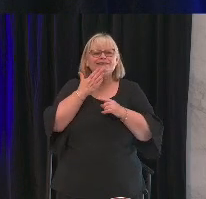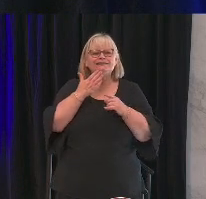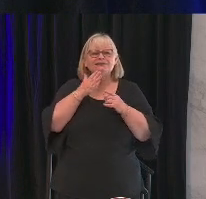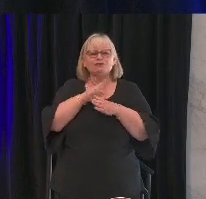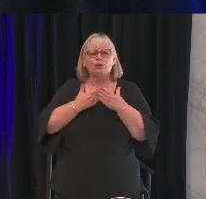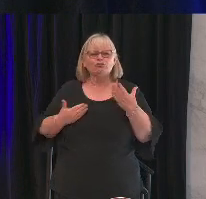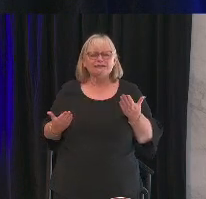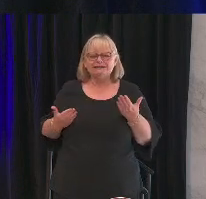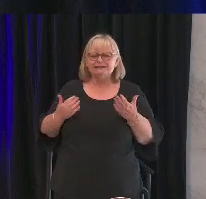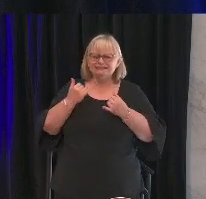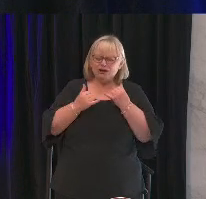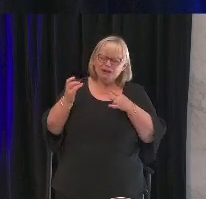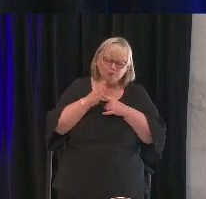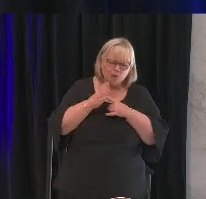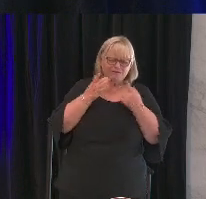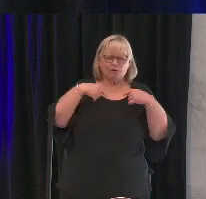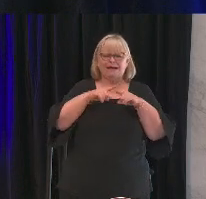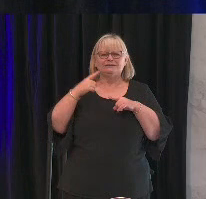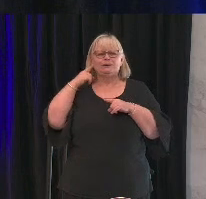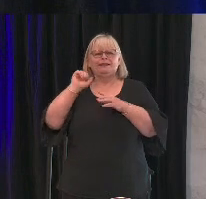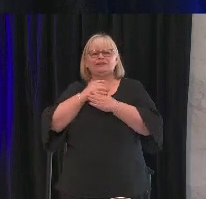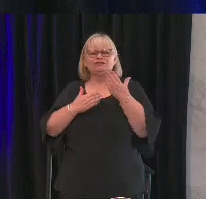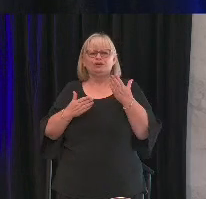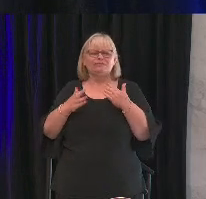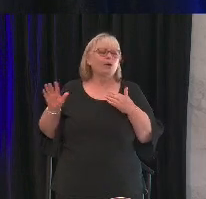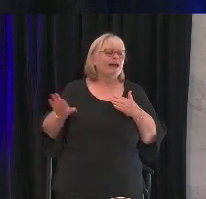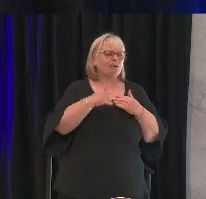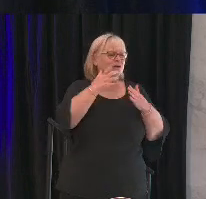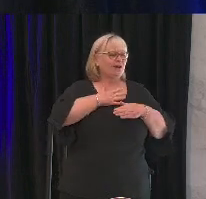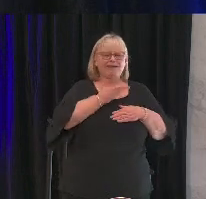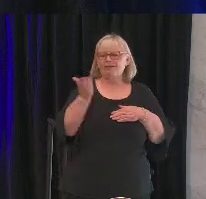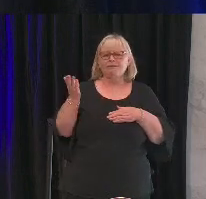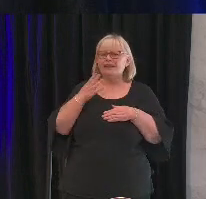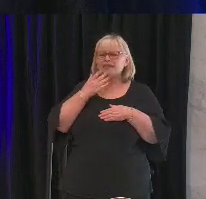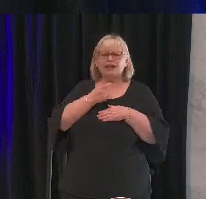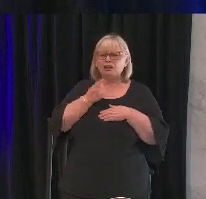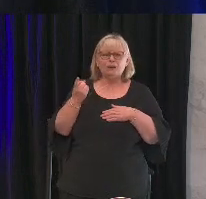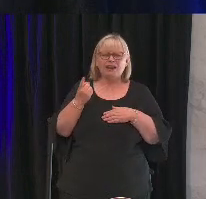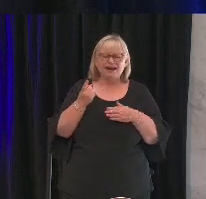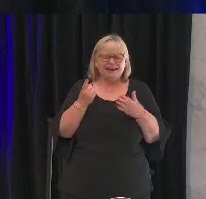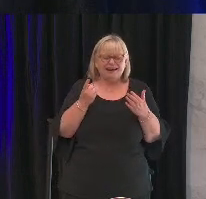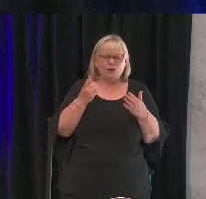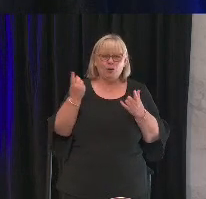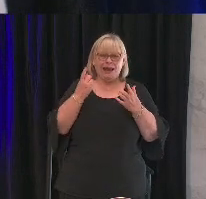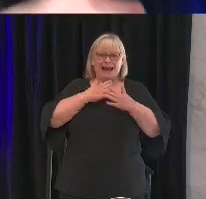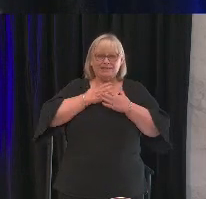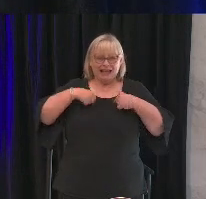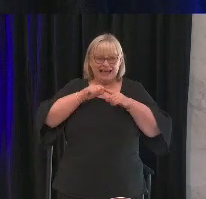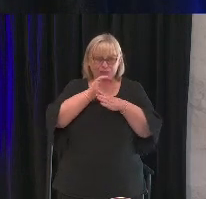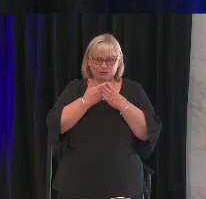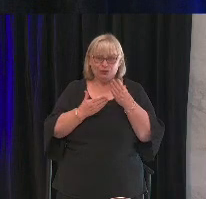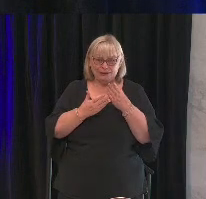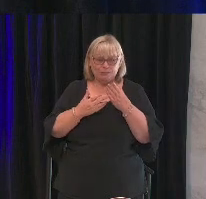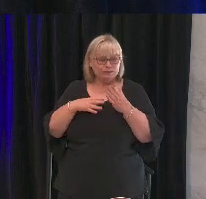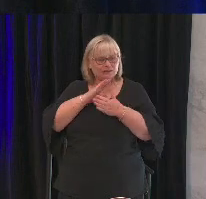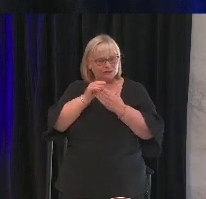us to hear these stories and for everyone to love them. Thank you so much for everyone who has loved our story, because our story is for